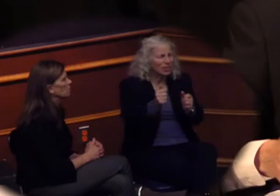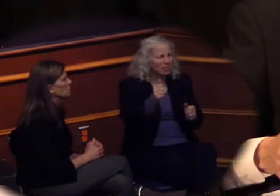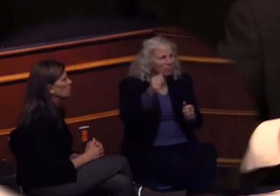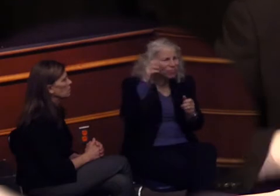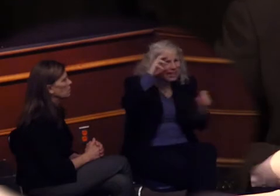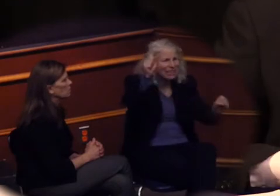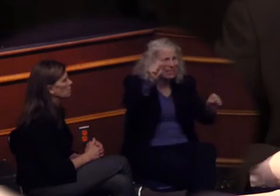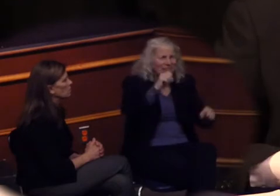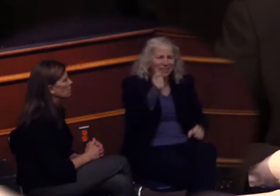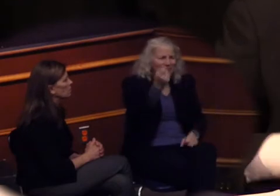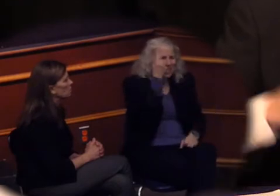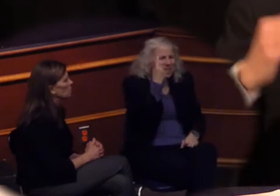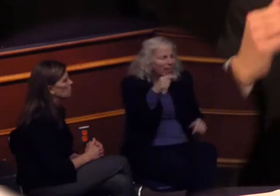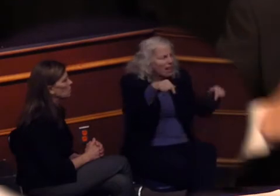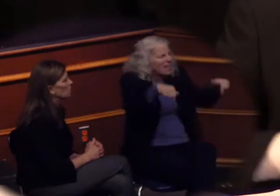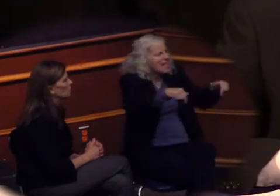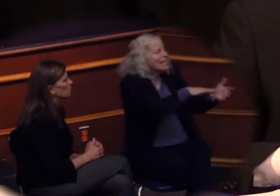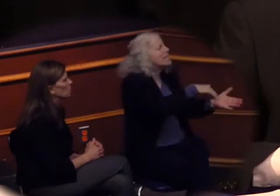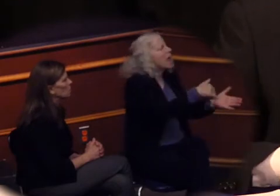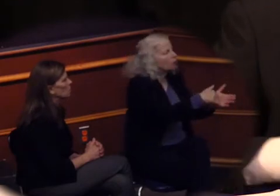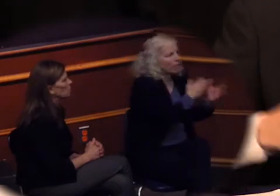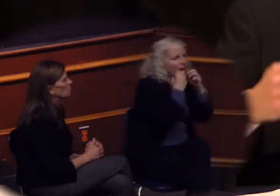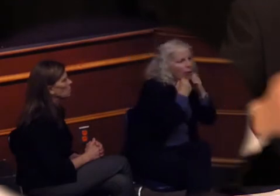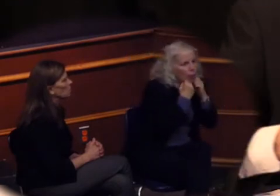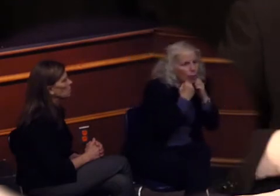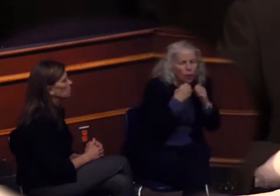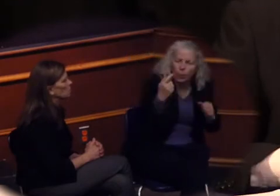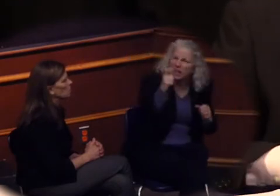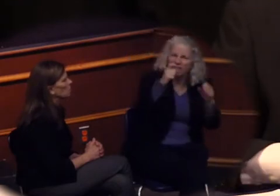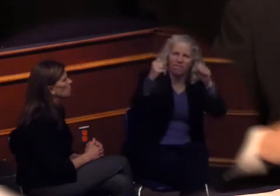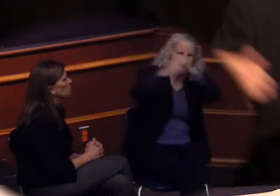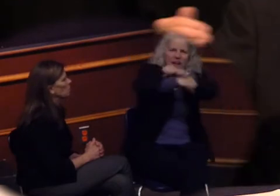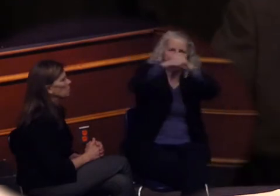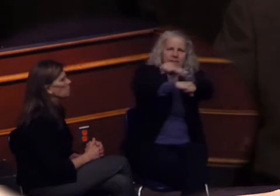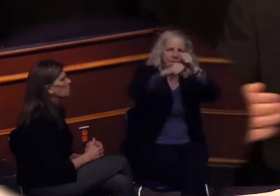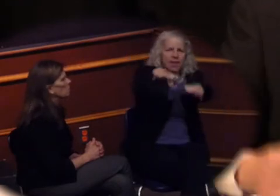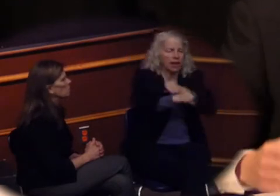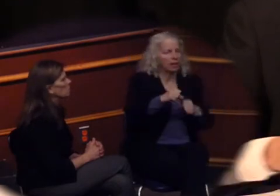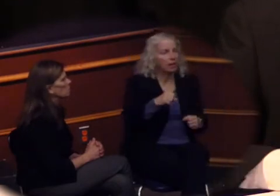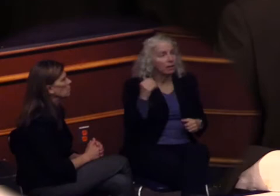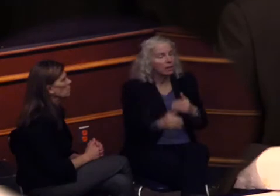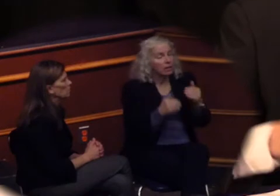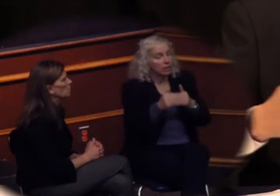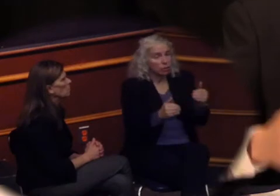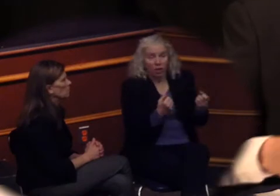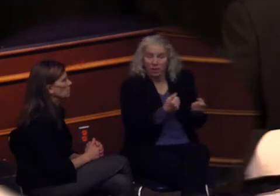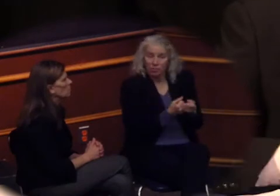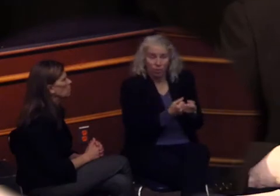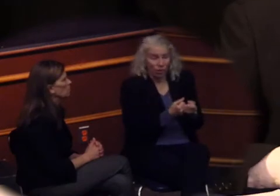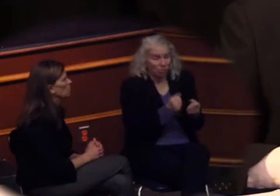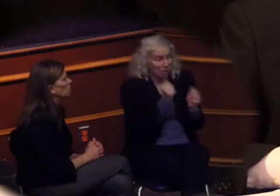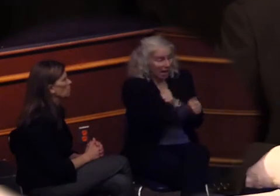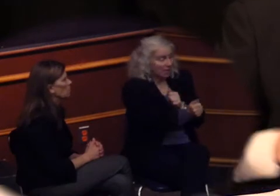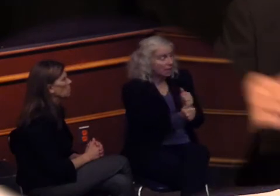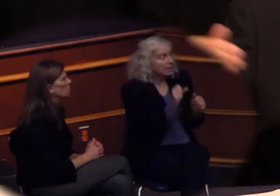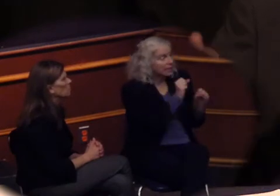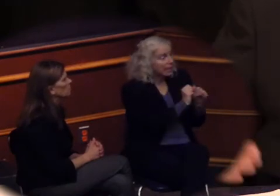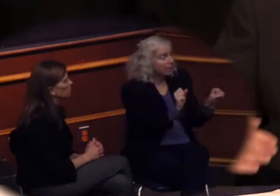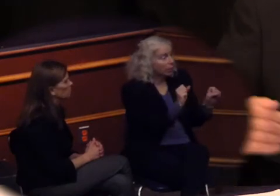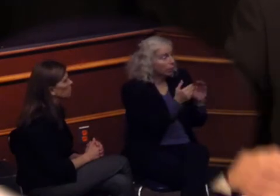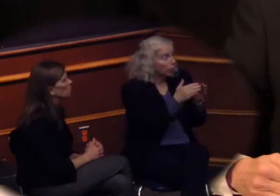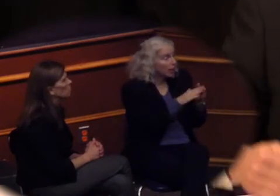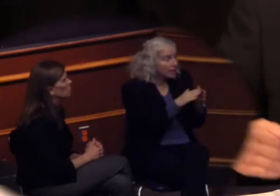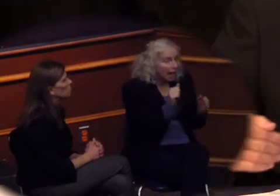understand core American values and we need to fight that every step of the way. So I would support not only passing the Safe Communities Act,